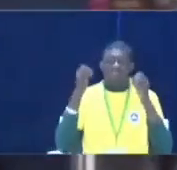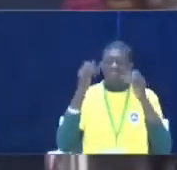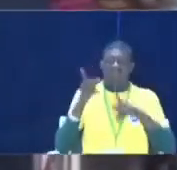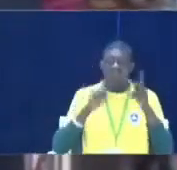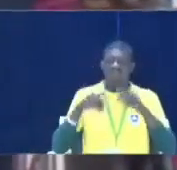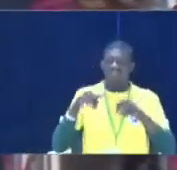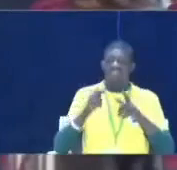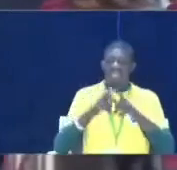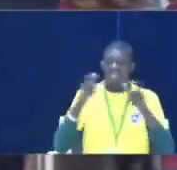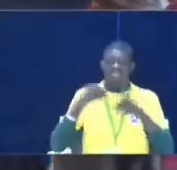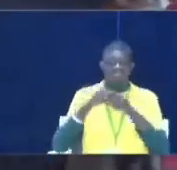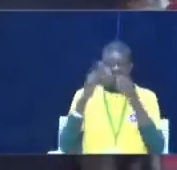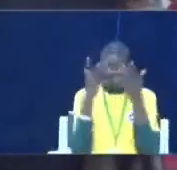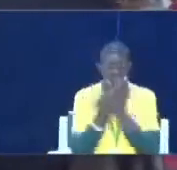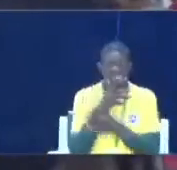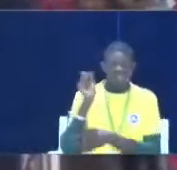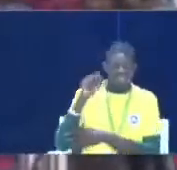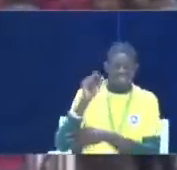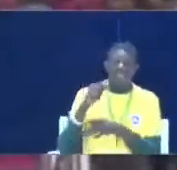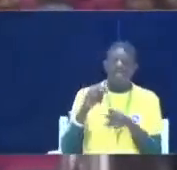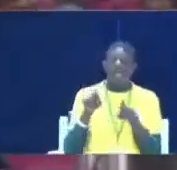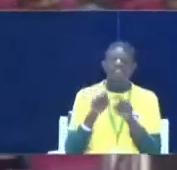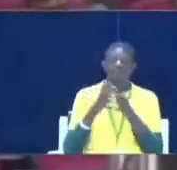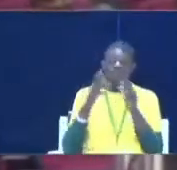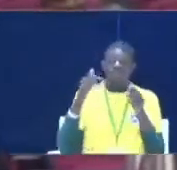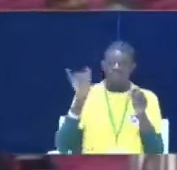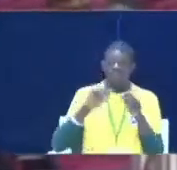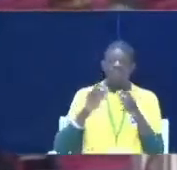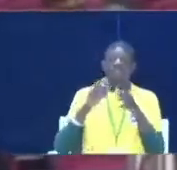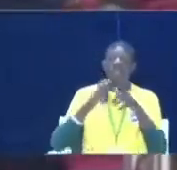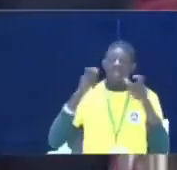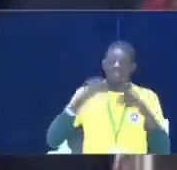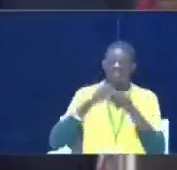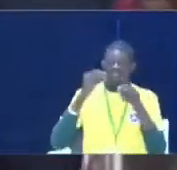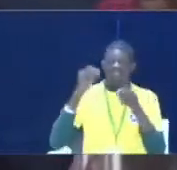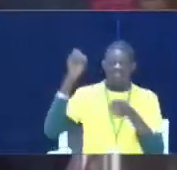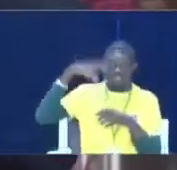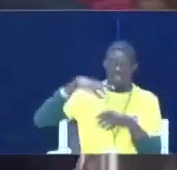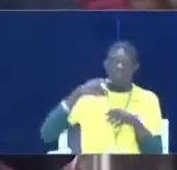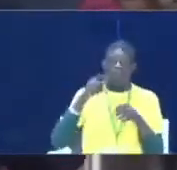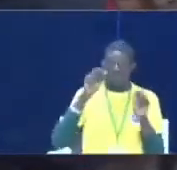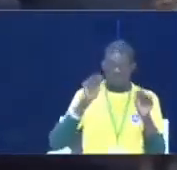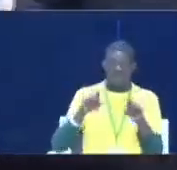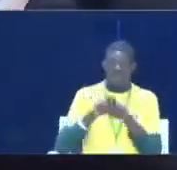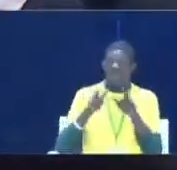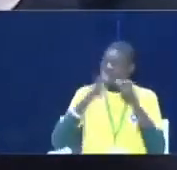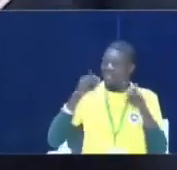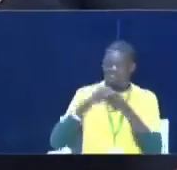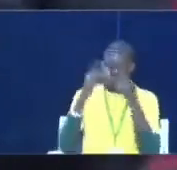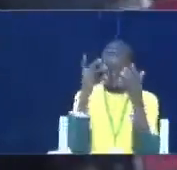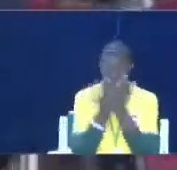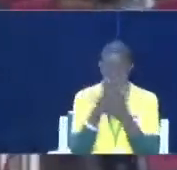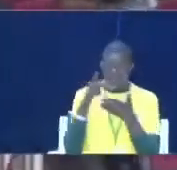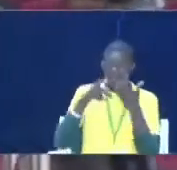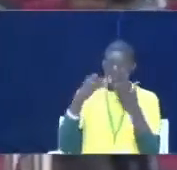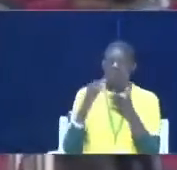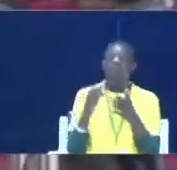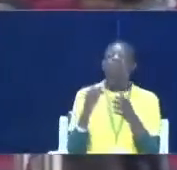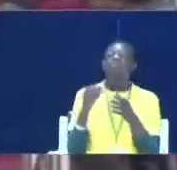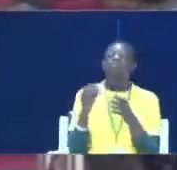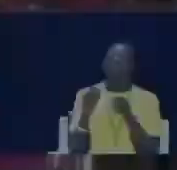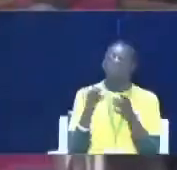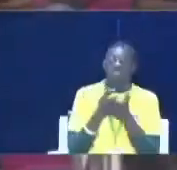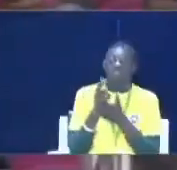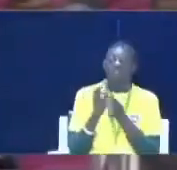still enlarging in darkness. Yes, as much as we can enlarge in light, we can also enlarge in darkness. The Bible says the path of the righteous shineth